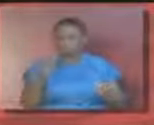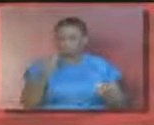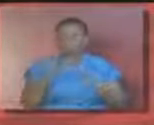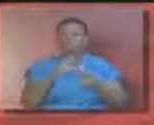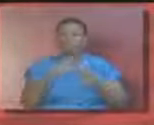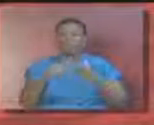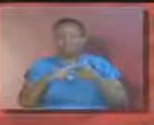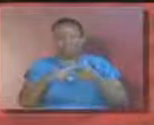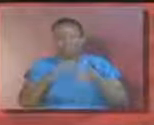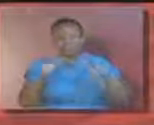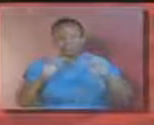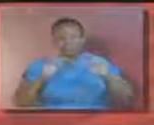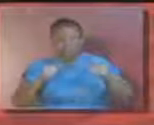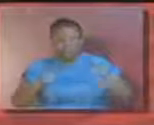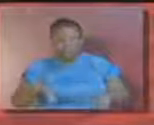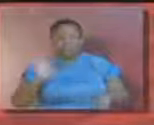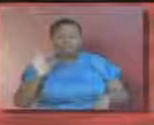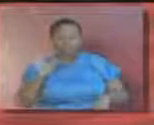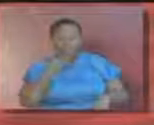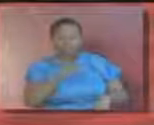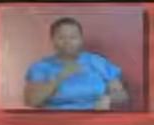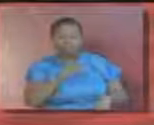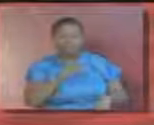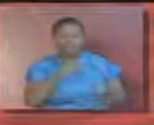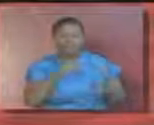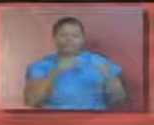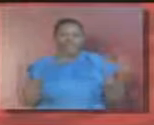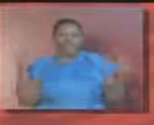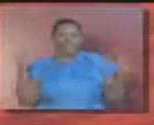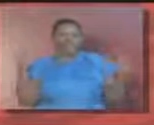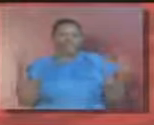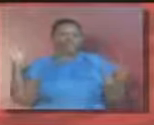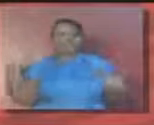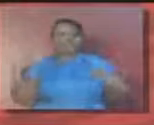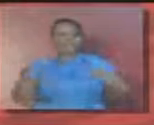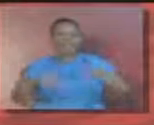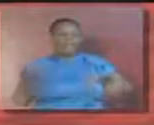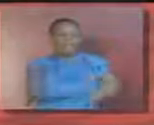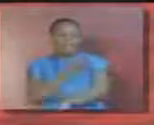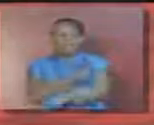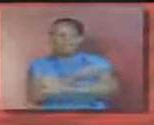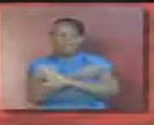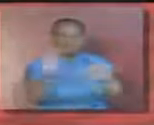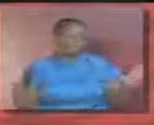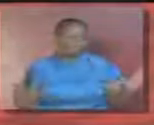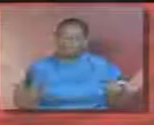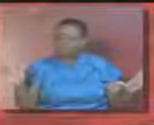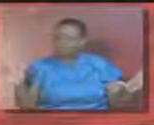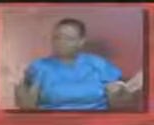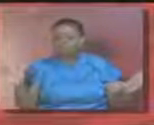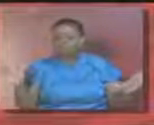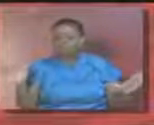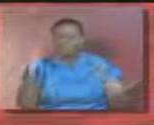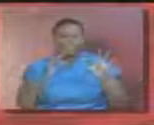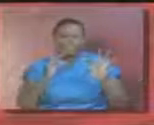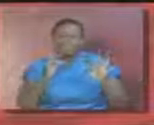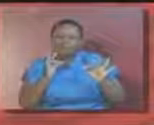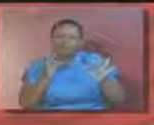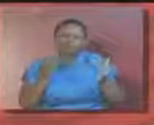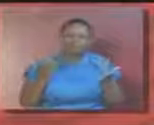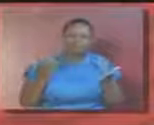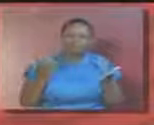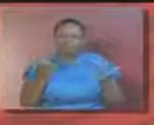reaction. So, in summary again, if you have a mild allergy, you can be vaccinated. You will have a screening form